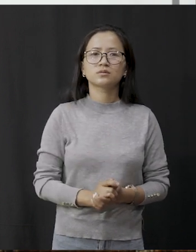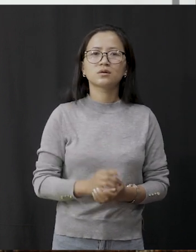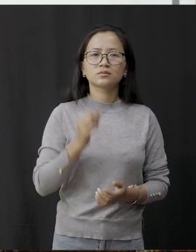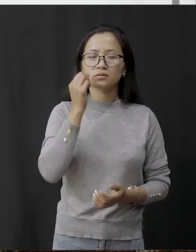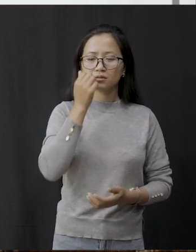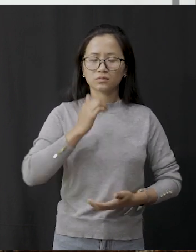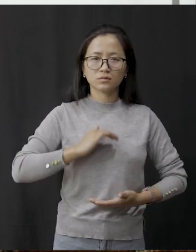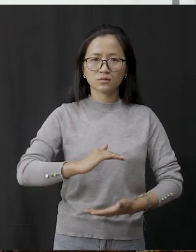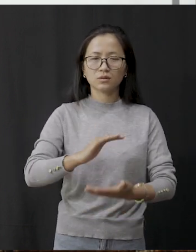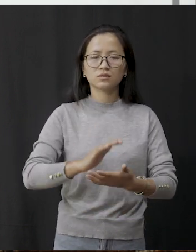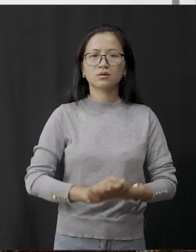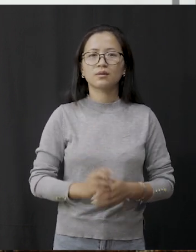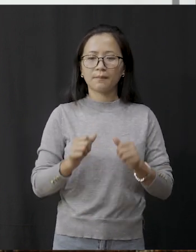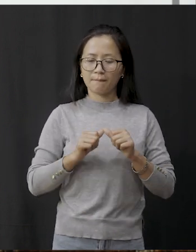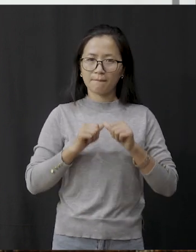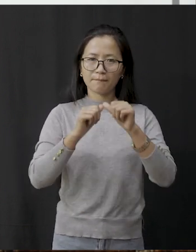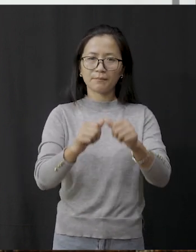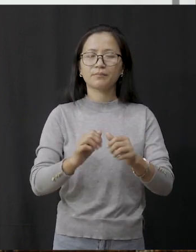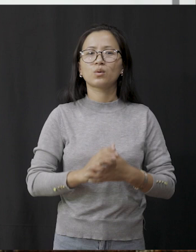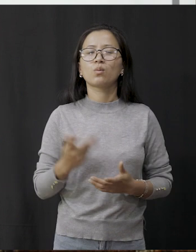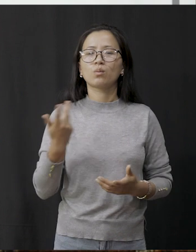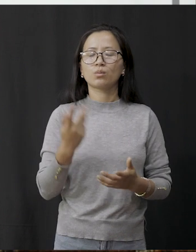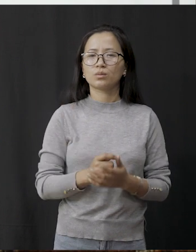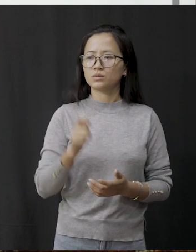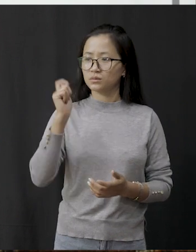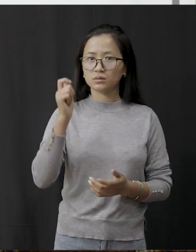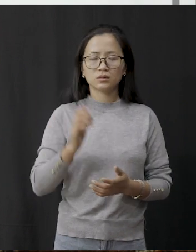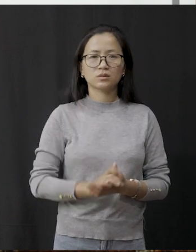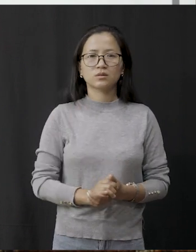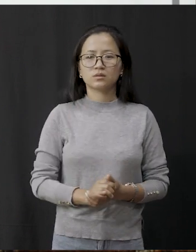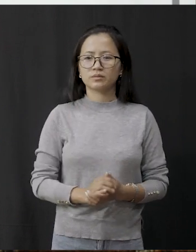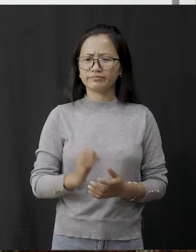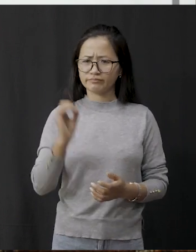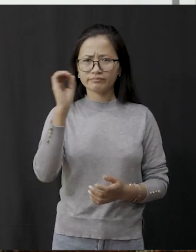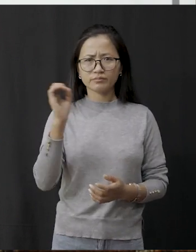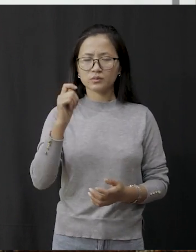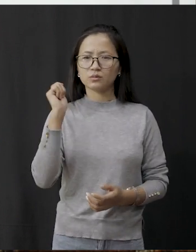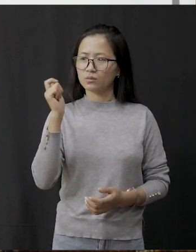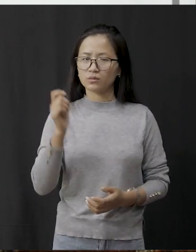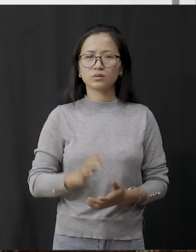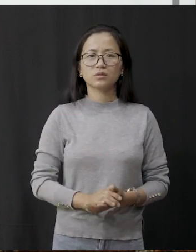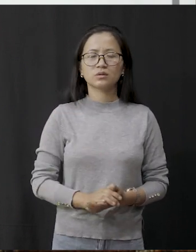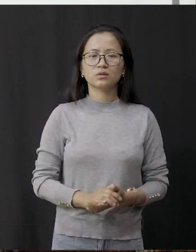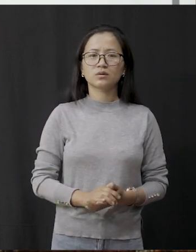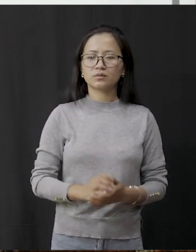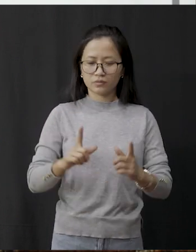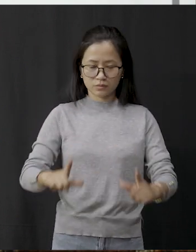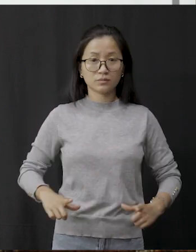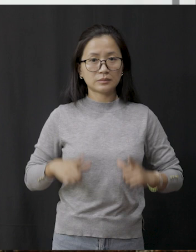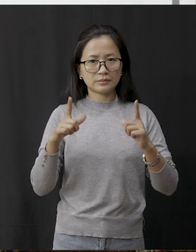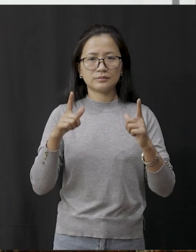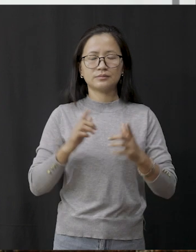occupation? So the mother replied that occupation is the work that one does for a